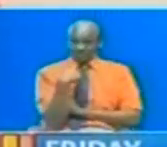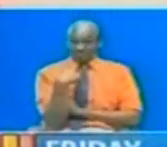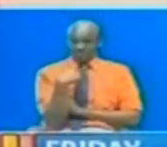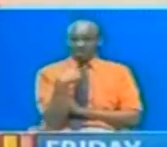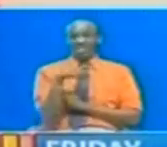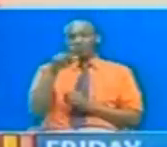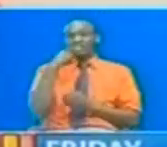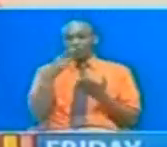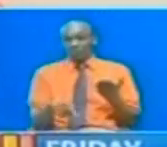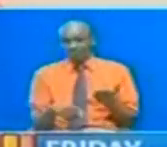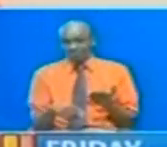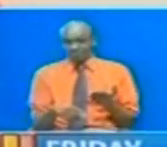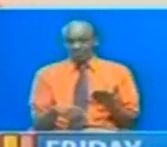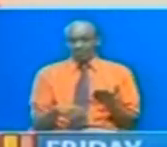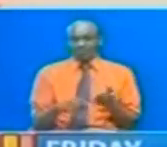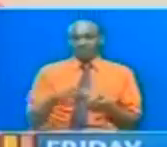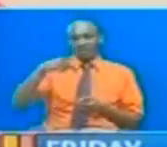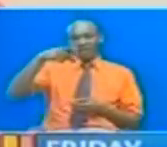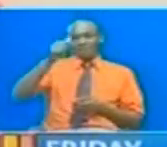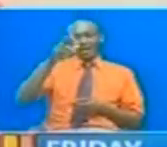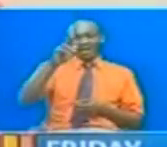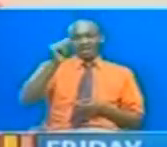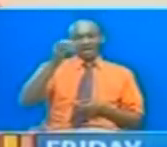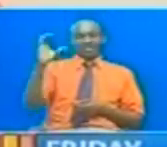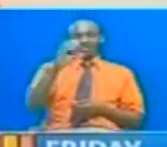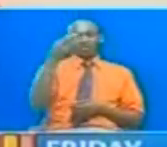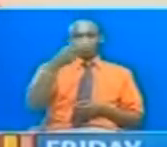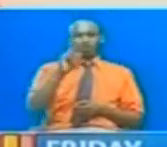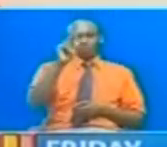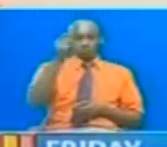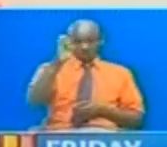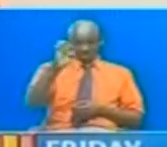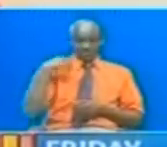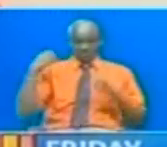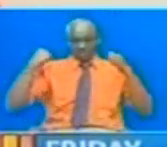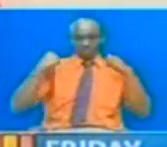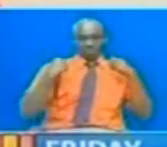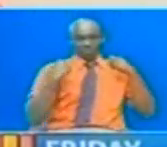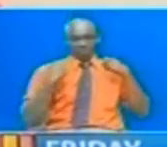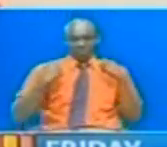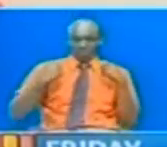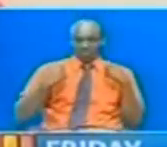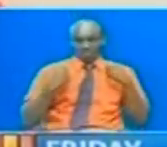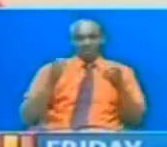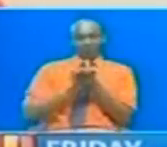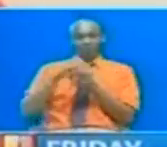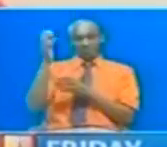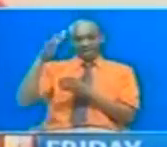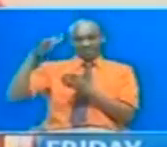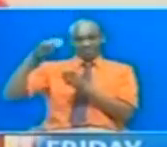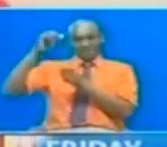Willis, do we say parachute mm-hmm. when we are talking of the device that people use to land slowly or safely from a